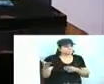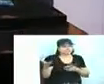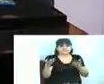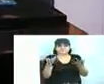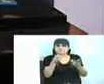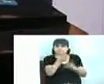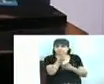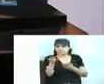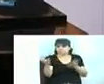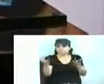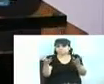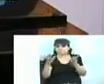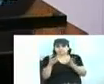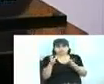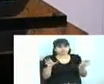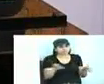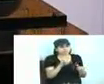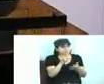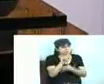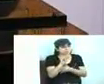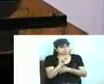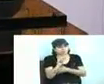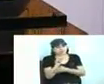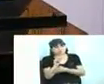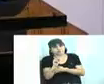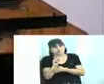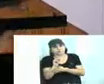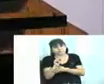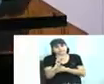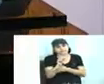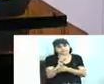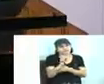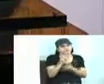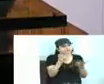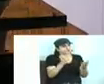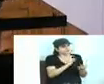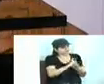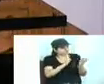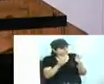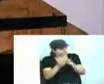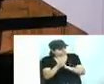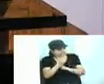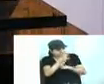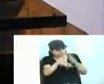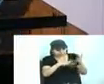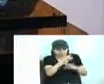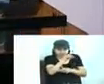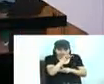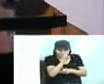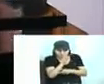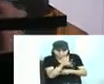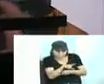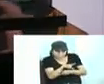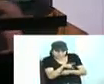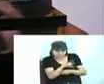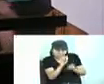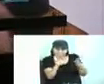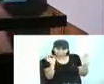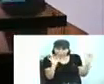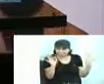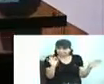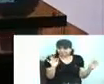want to do it, want to change the world, there's nothing